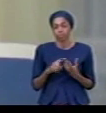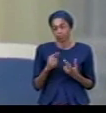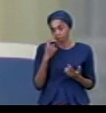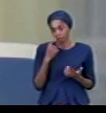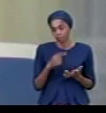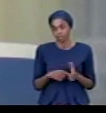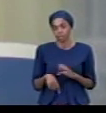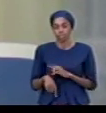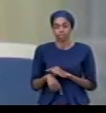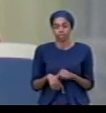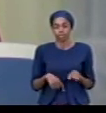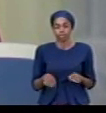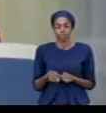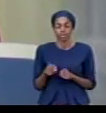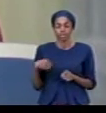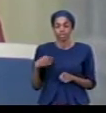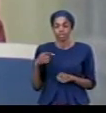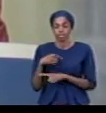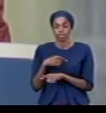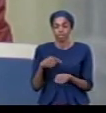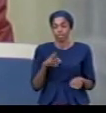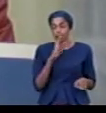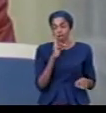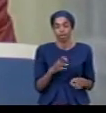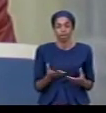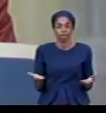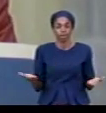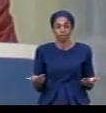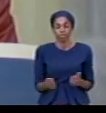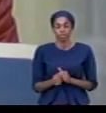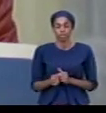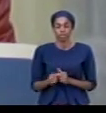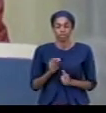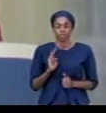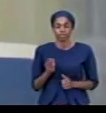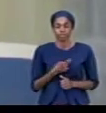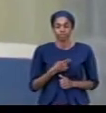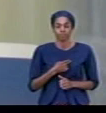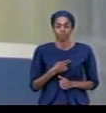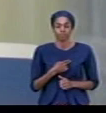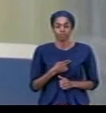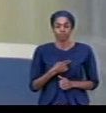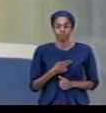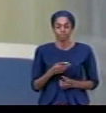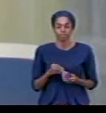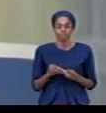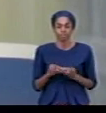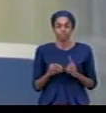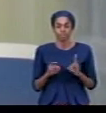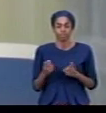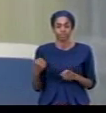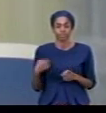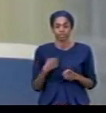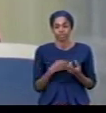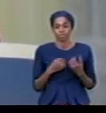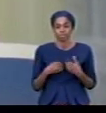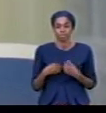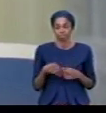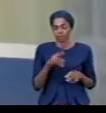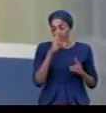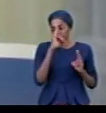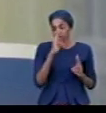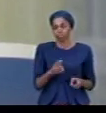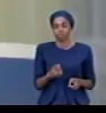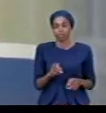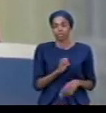are here with us. Amen. Number one, we have Honorable Emmanuel Umar. He's